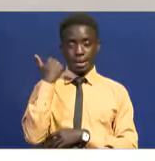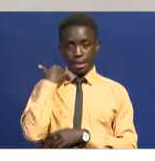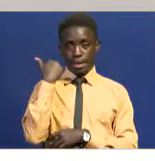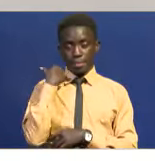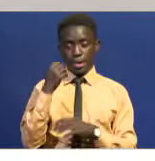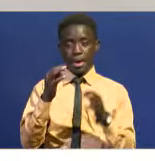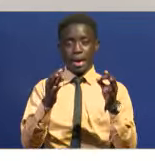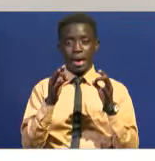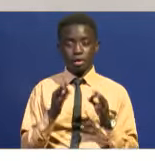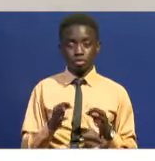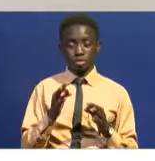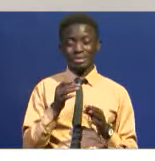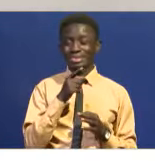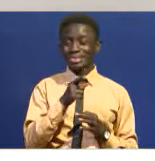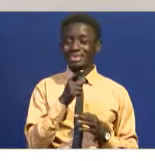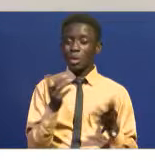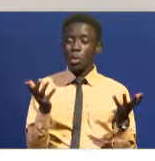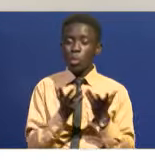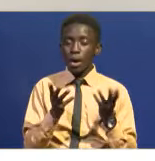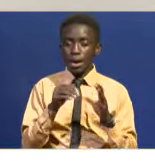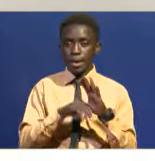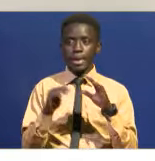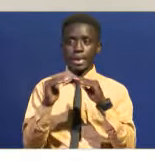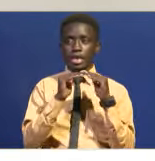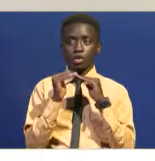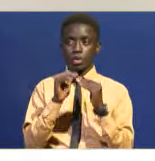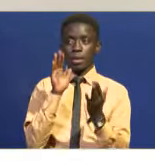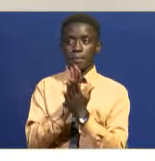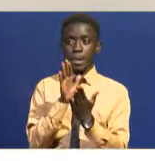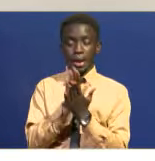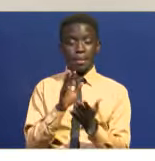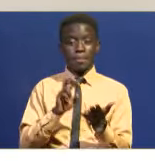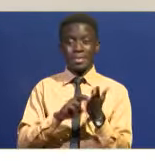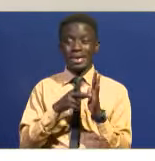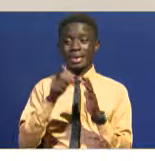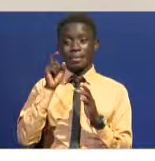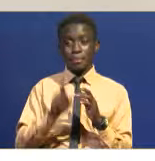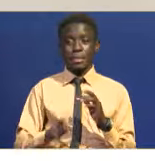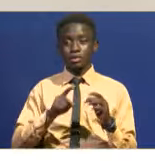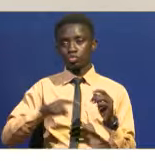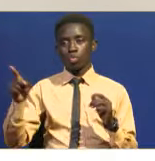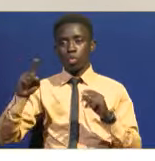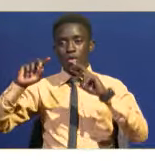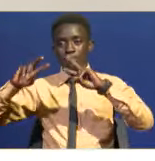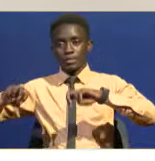in Equity Bank, which is also subject to investigation